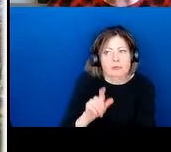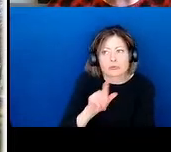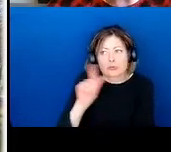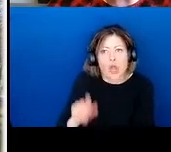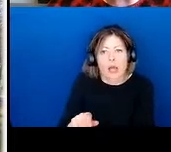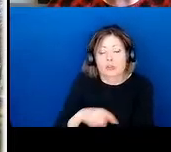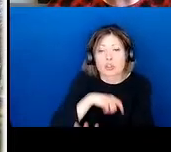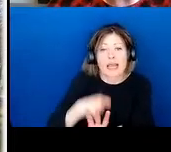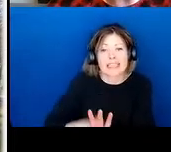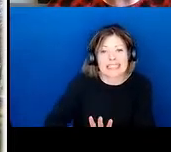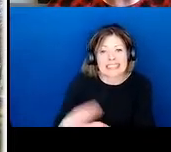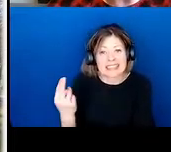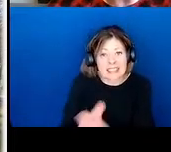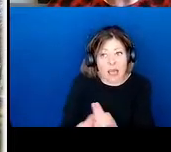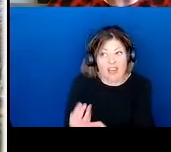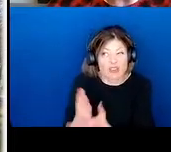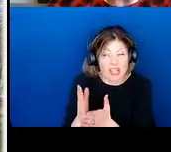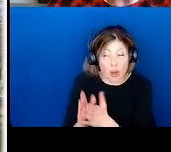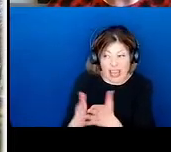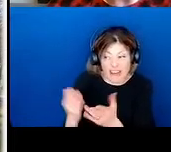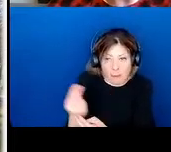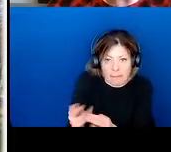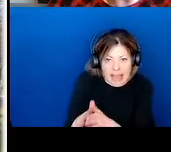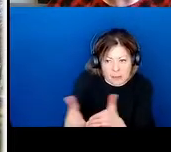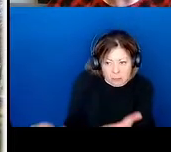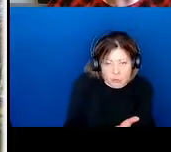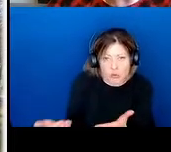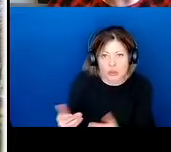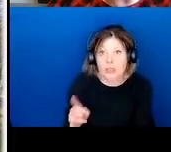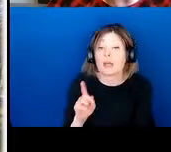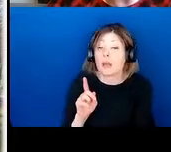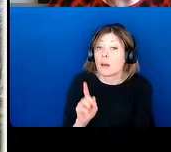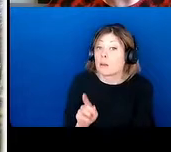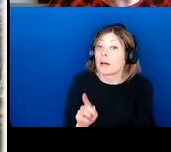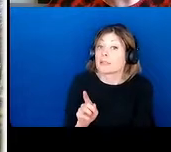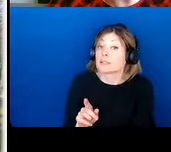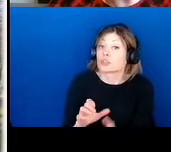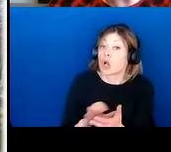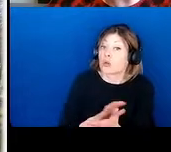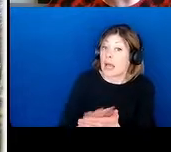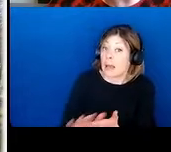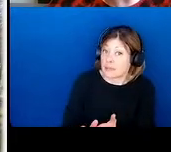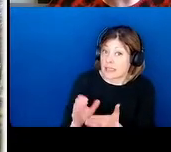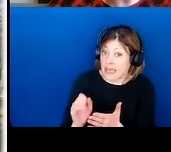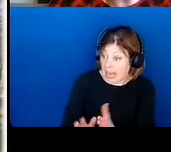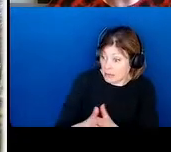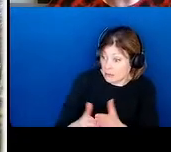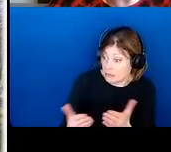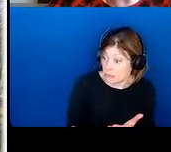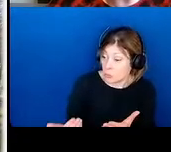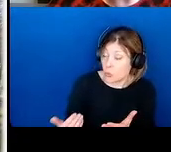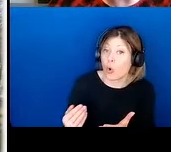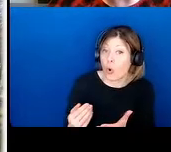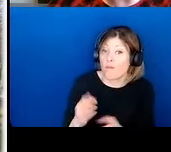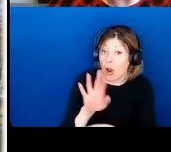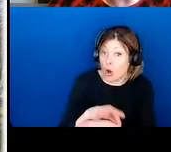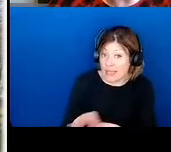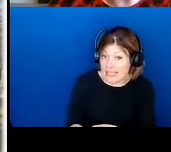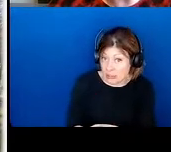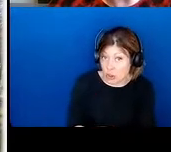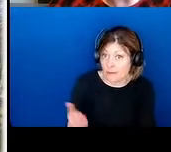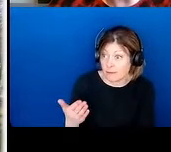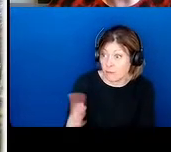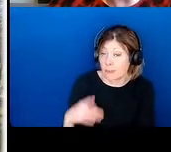But Hamilton did own a copy of 4 books of architecture by Italian architect Andrea